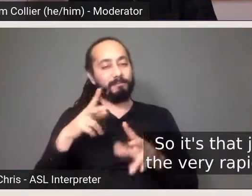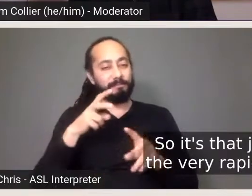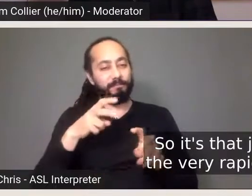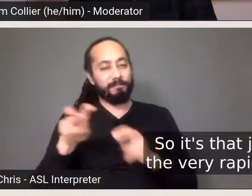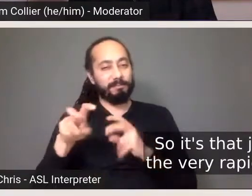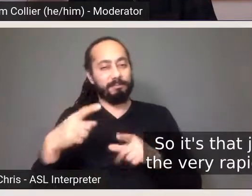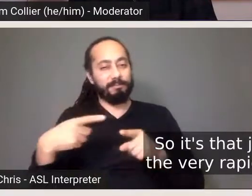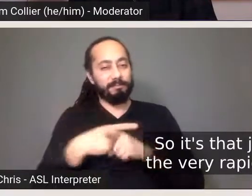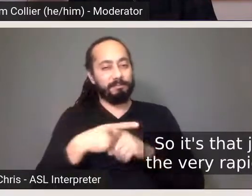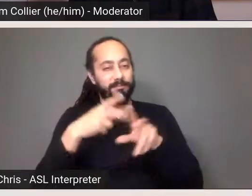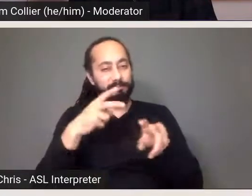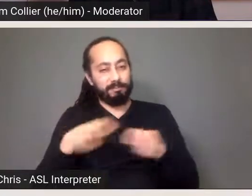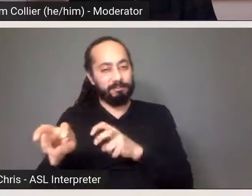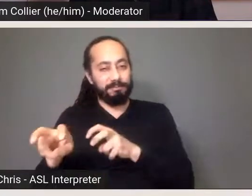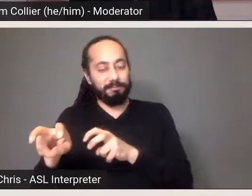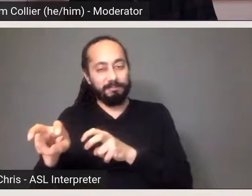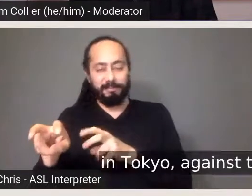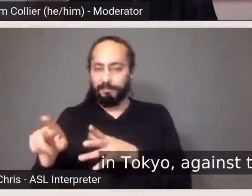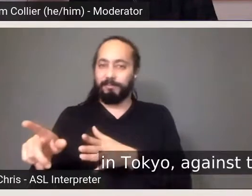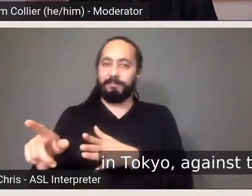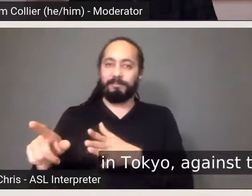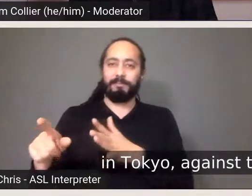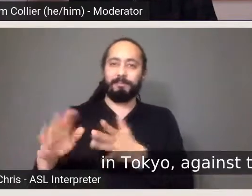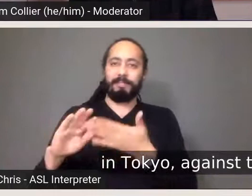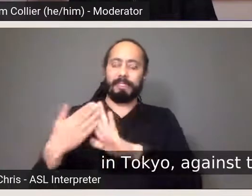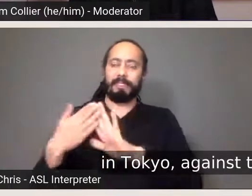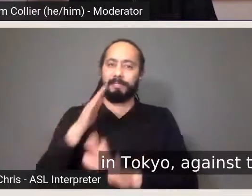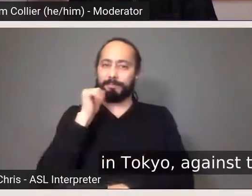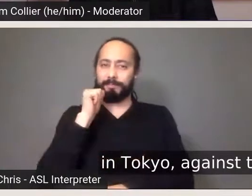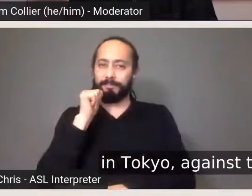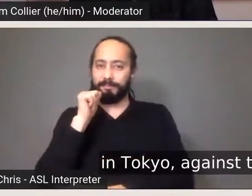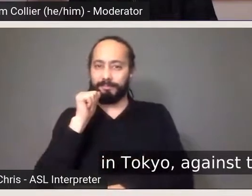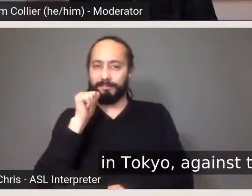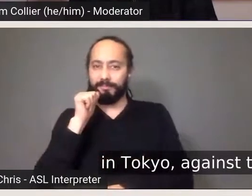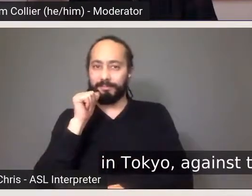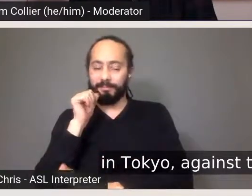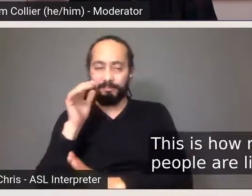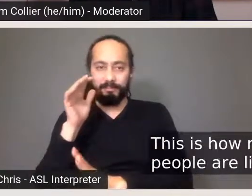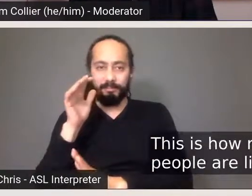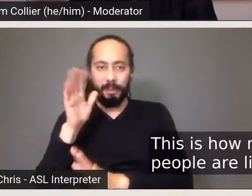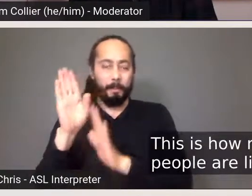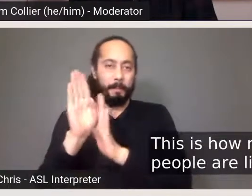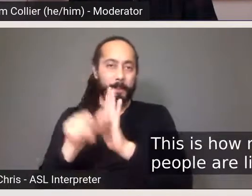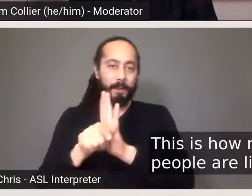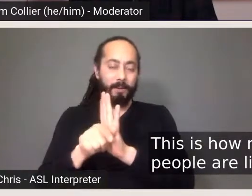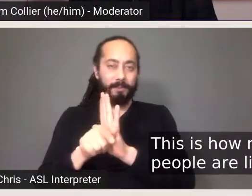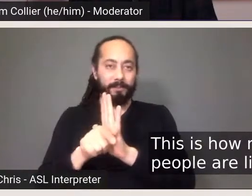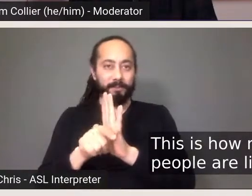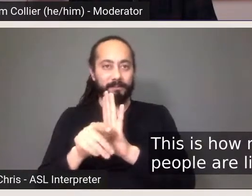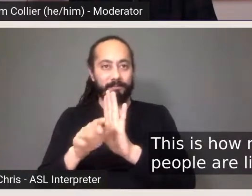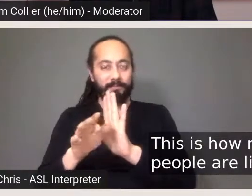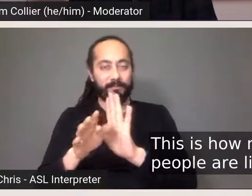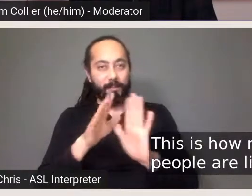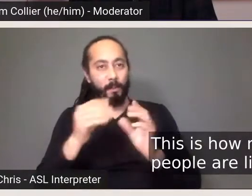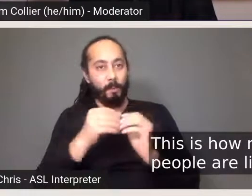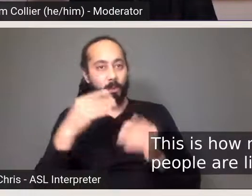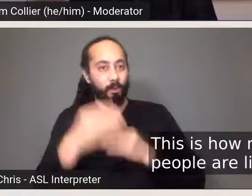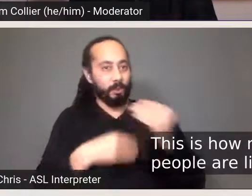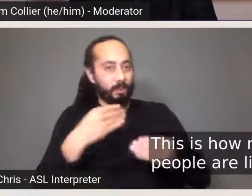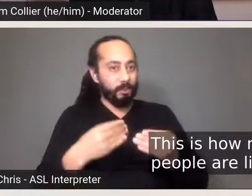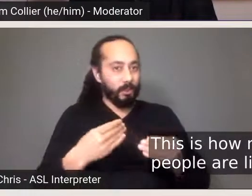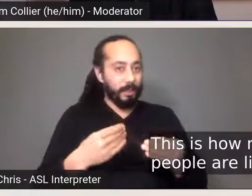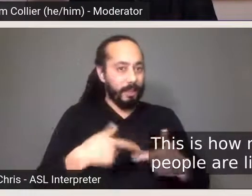very rapid urban lifestyle in Tokyo against the backdrop of then, this is how more traditional people are living their